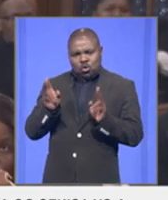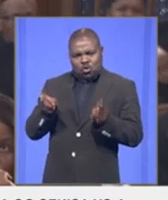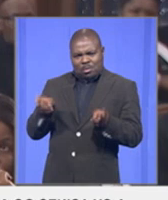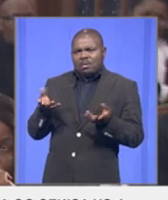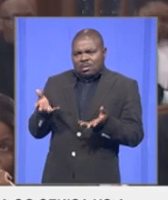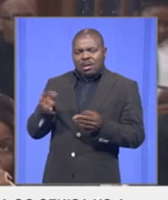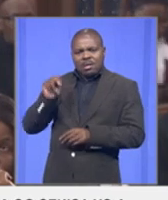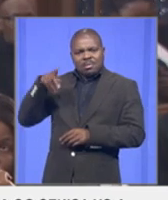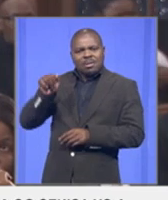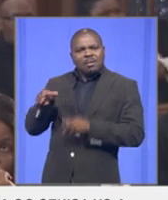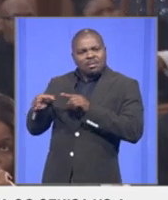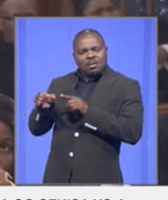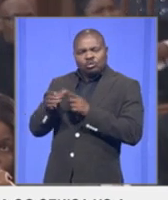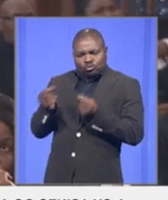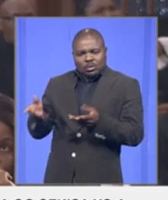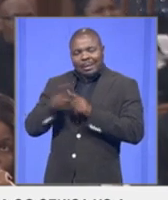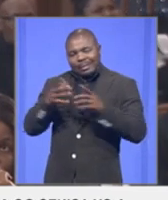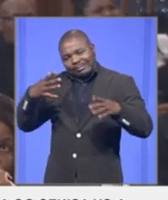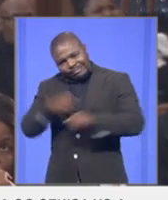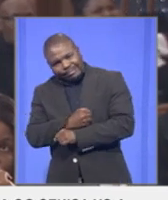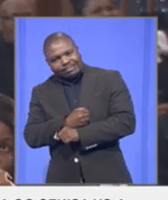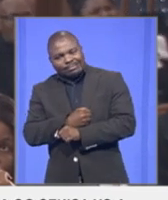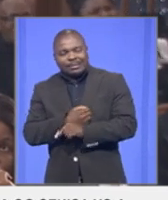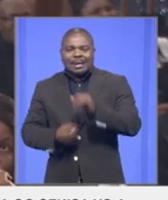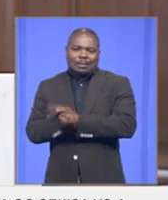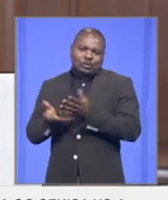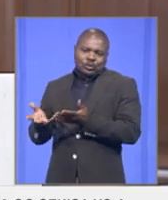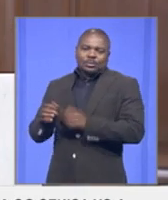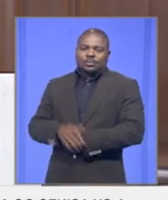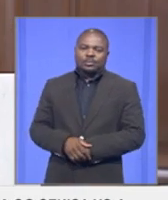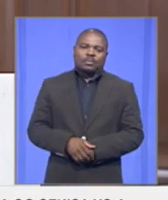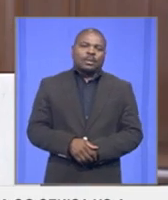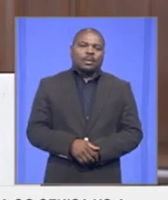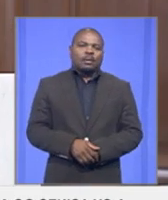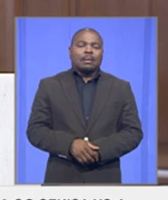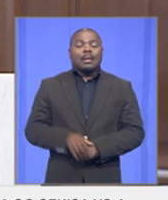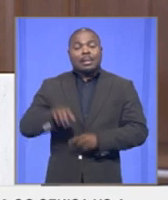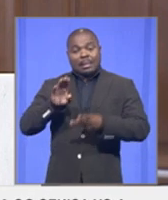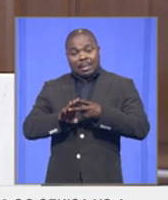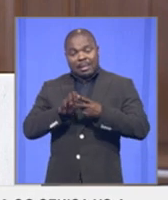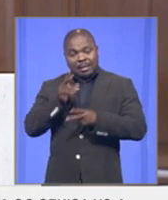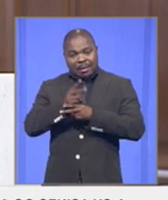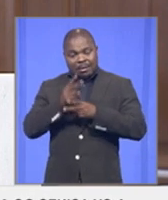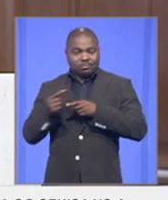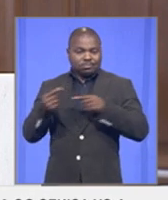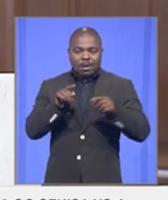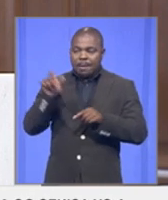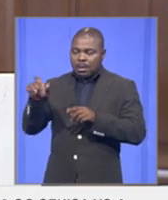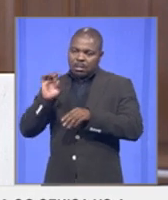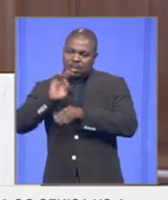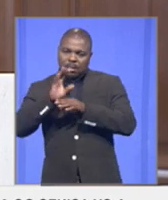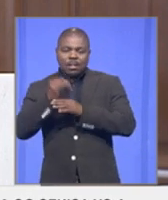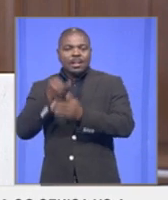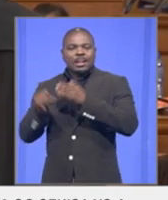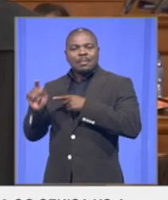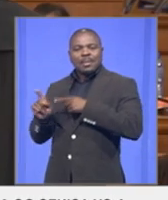statement. It's unfortunate in the circumstances. Seno se tlhageletse ka nako ya dingangisano tsa mogakolodi yo